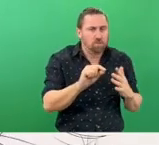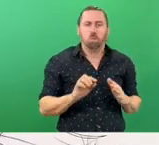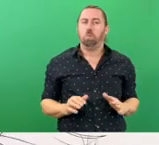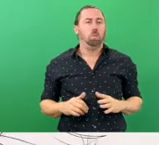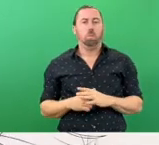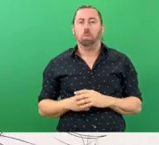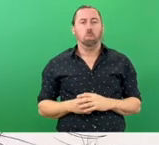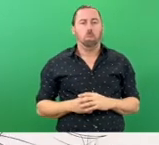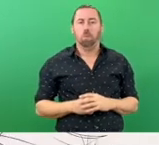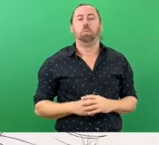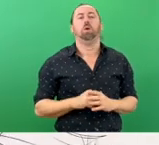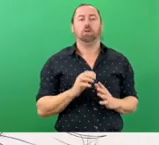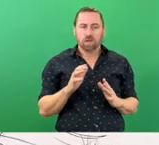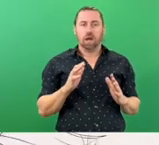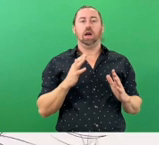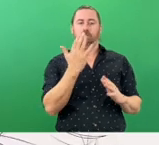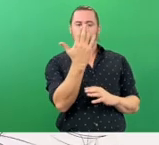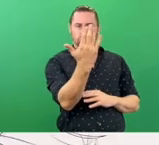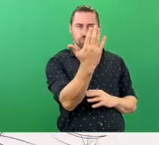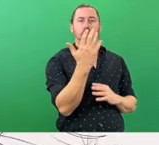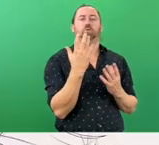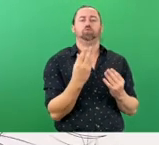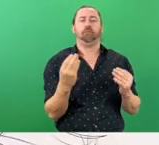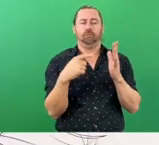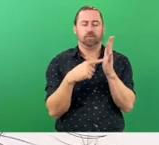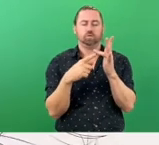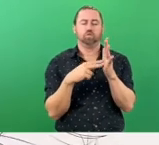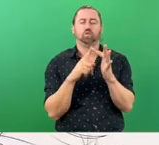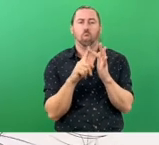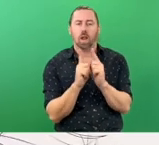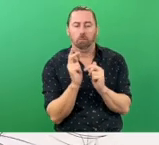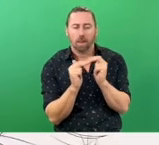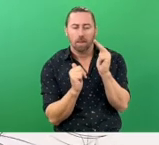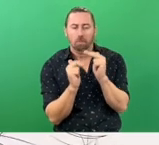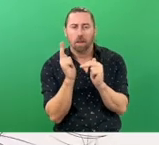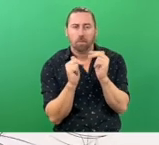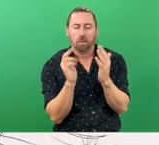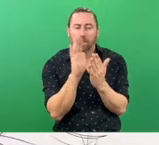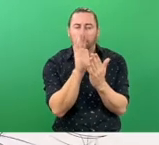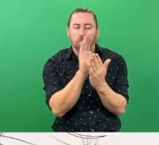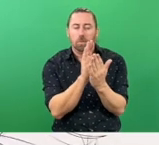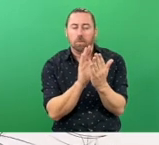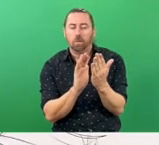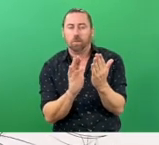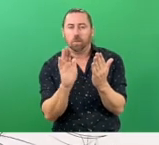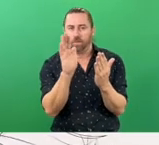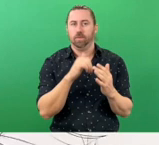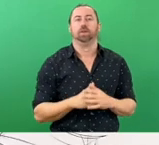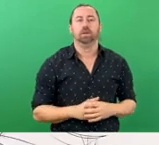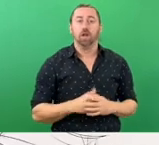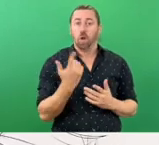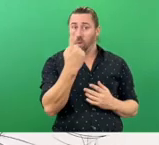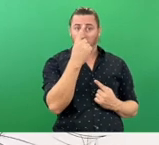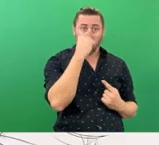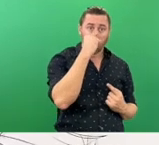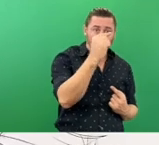to do is start building up inside the mirror with softer tones. So whether you're working with the